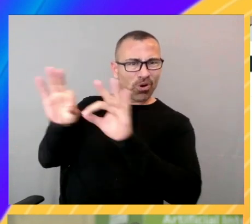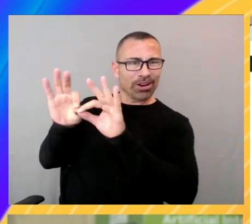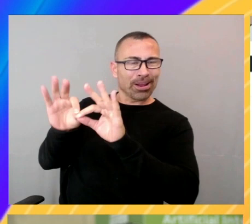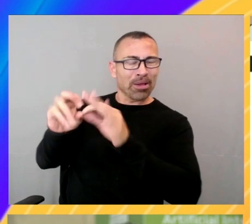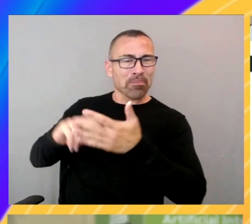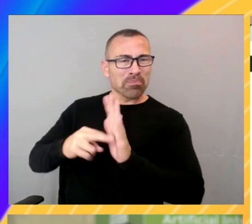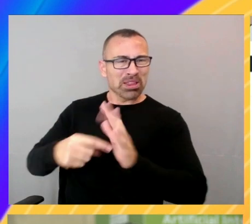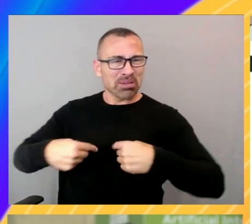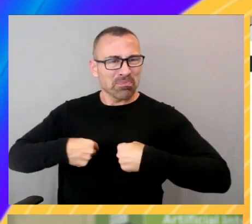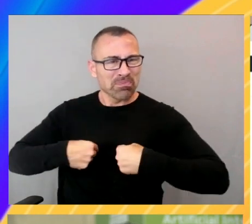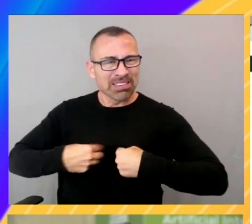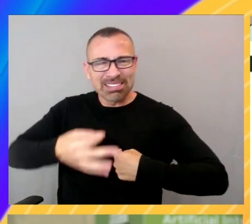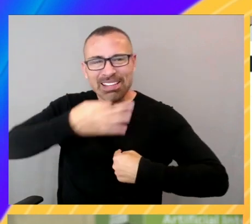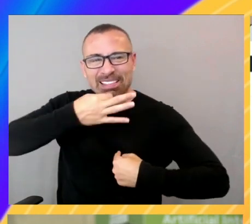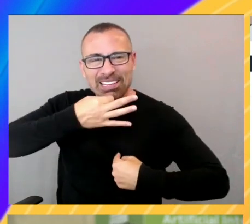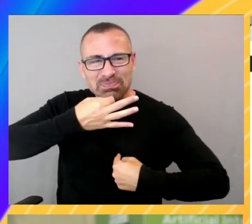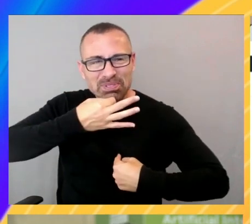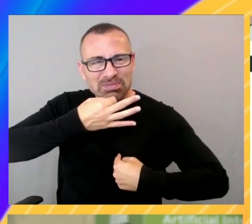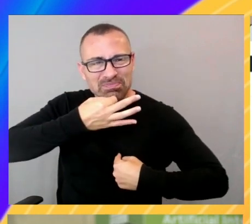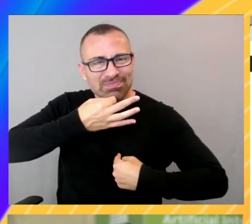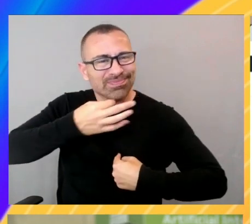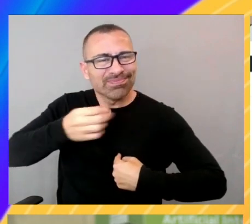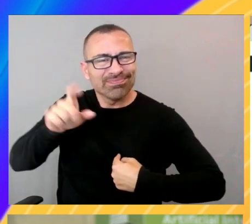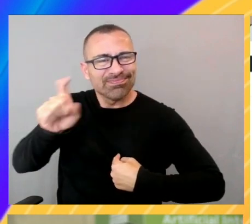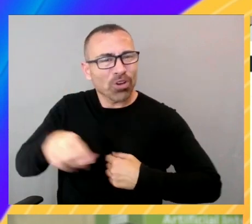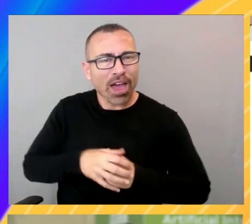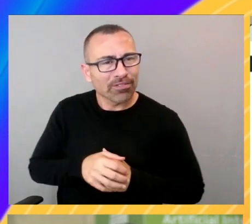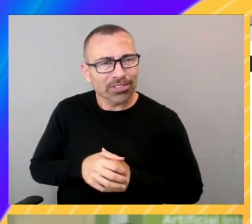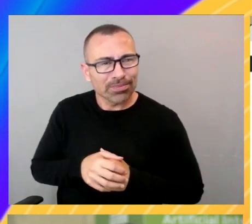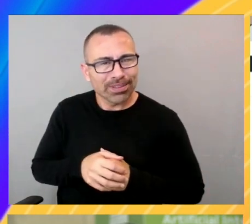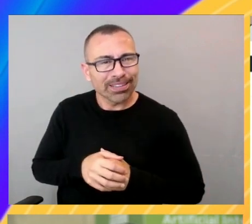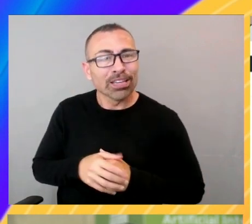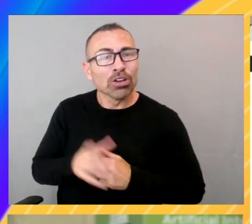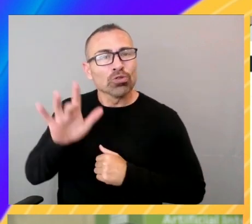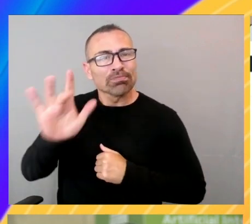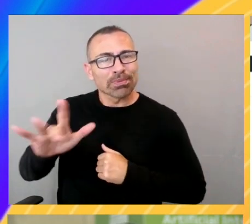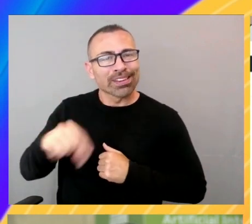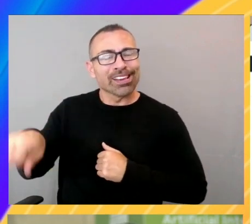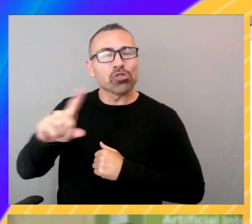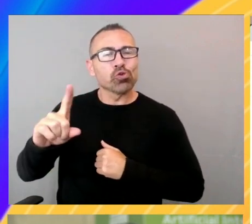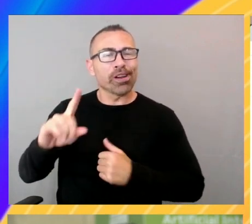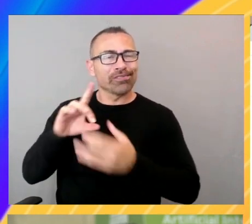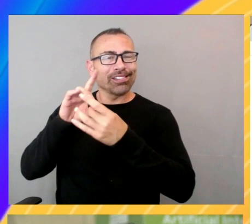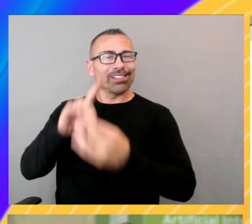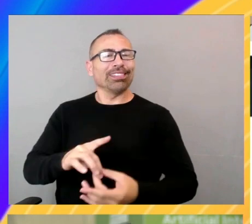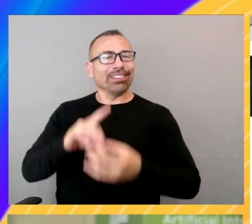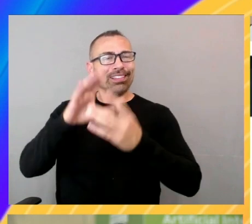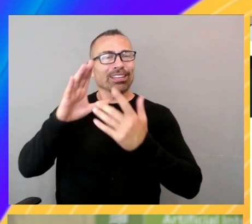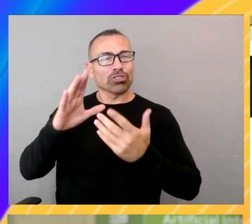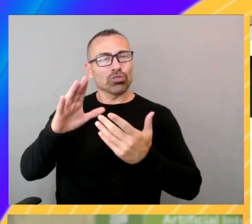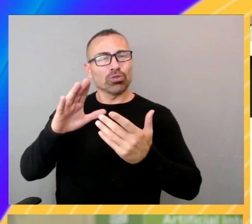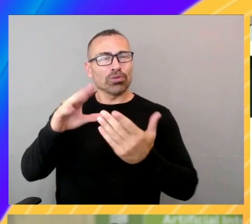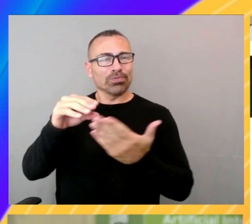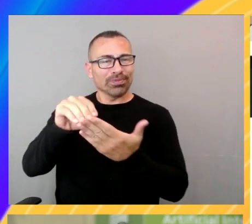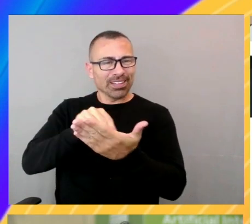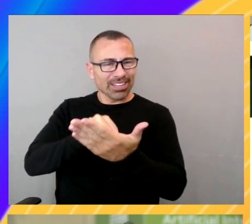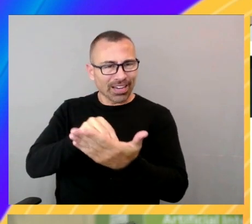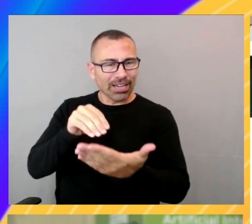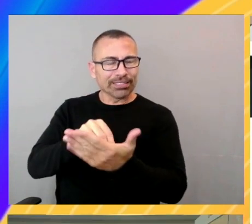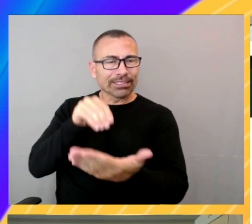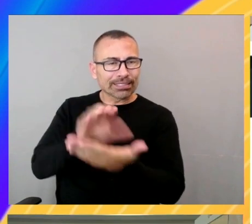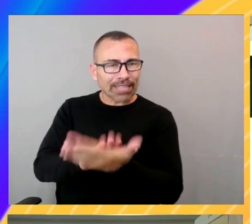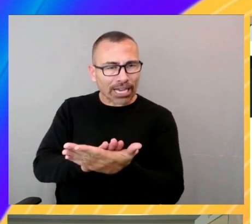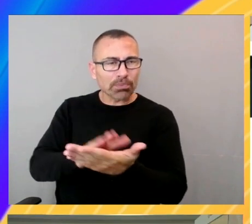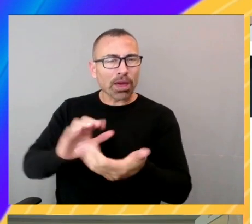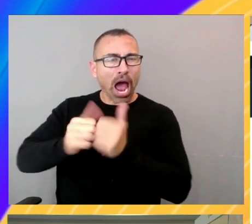here, and then it's give you the link to the document, how you you know, troubleshoot all this kind of stuff. And I